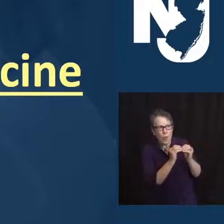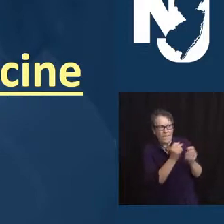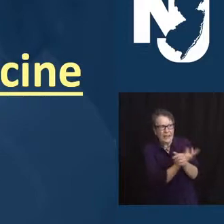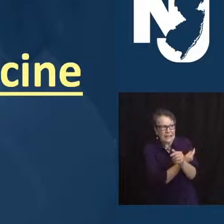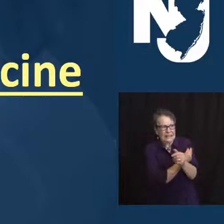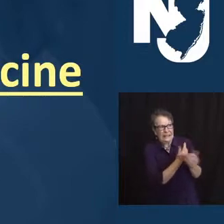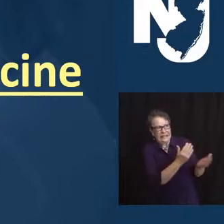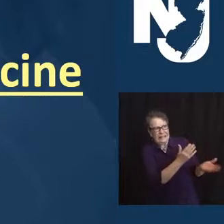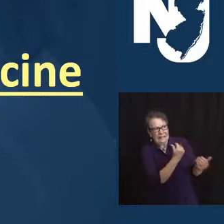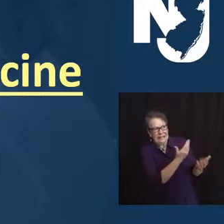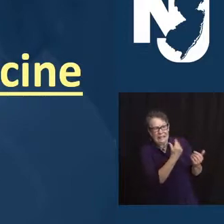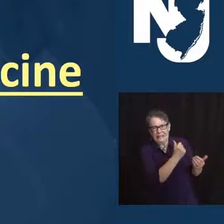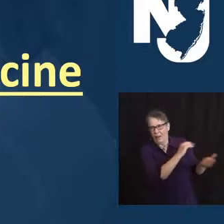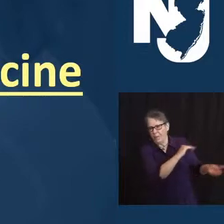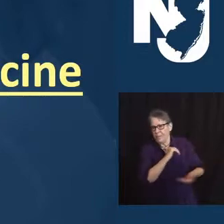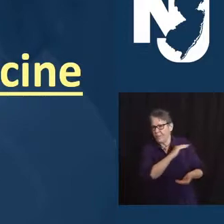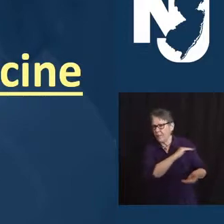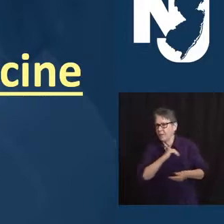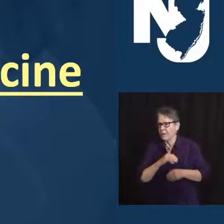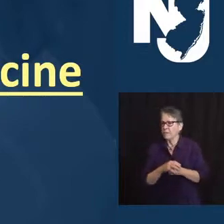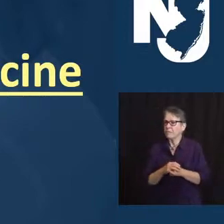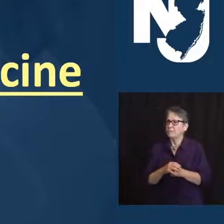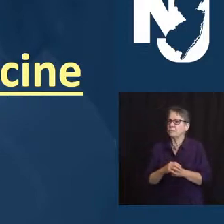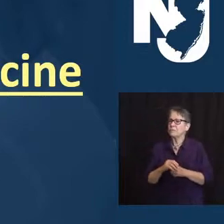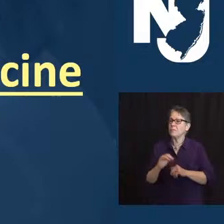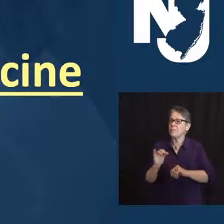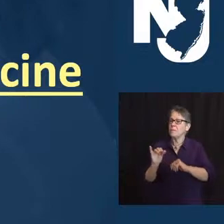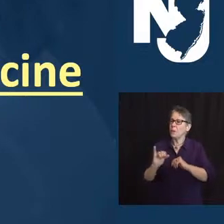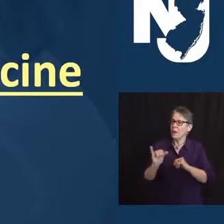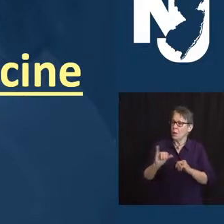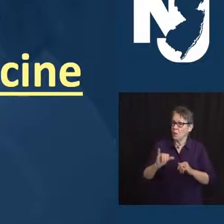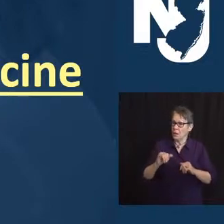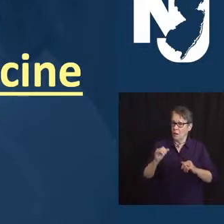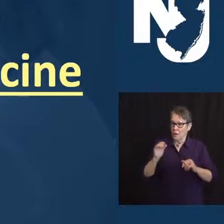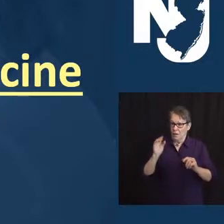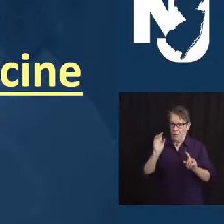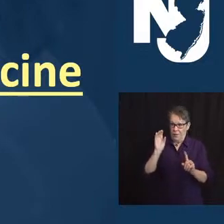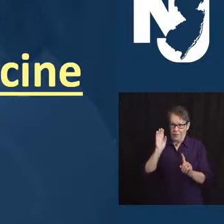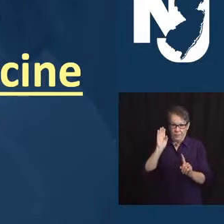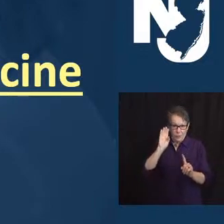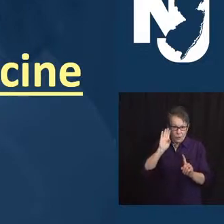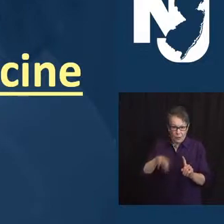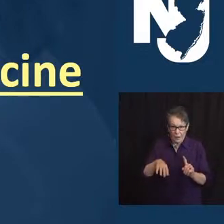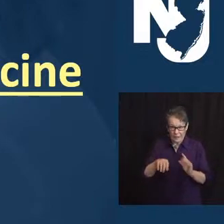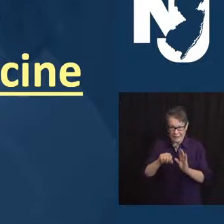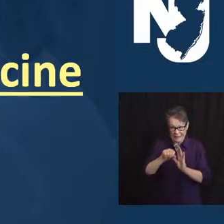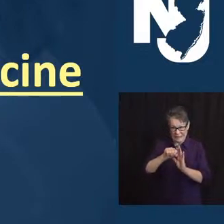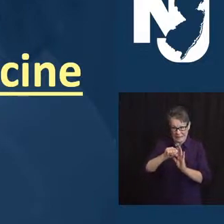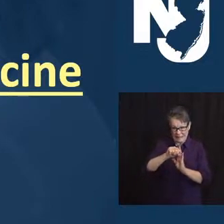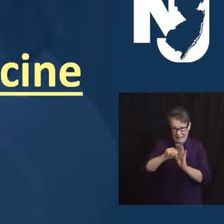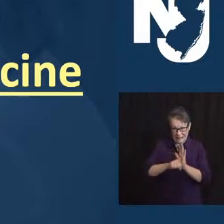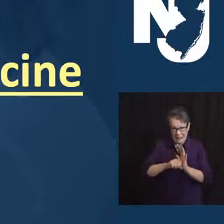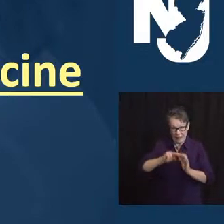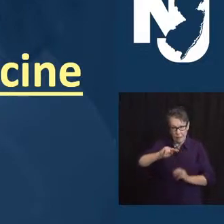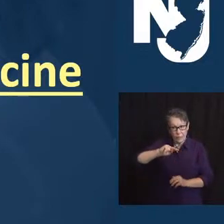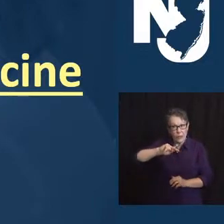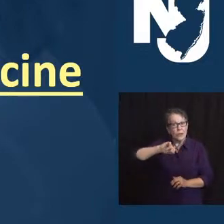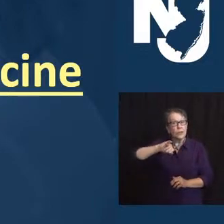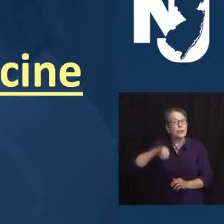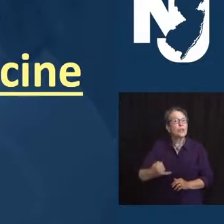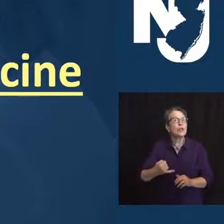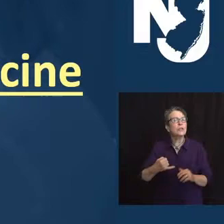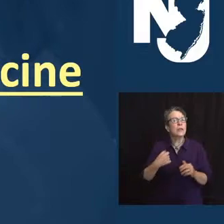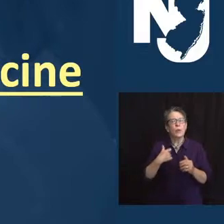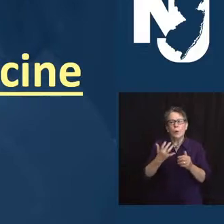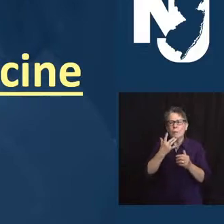the recognition that given the number of doses we've been allocated, it is much better for us to know that there are still many more millions